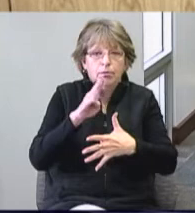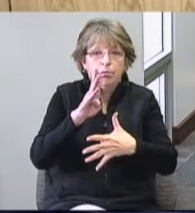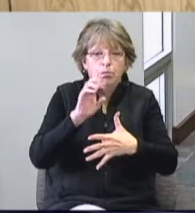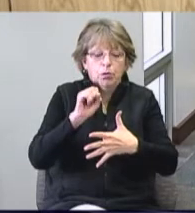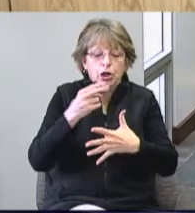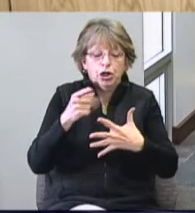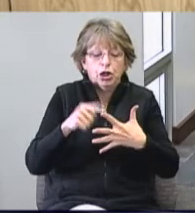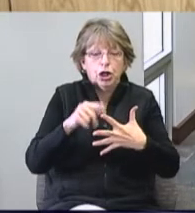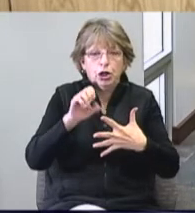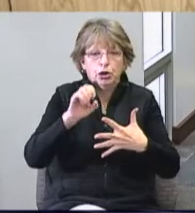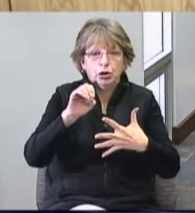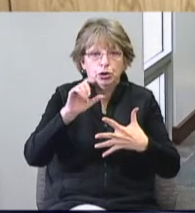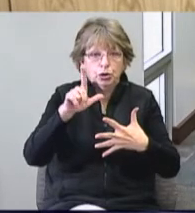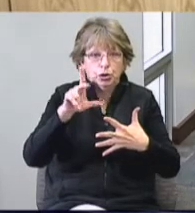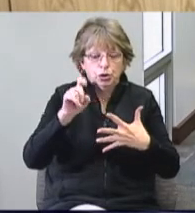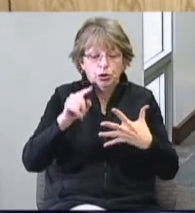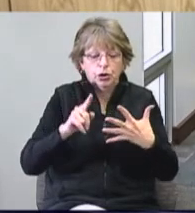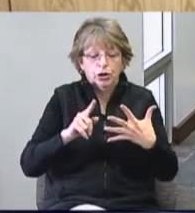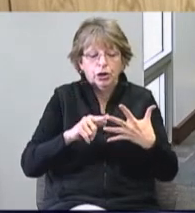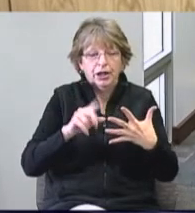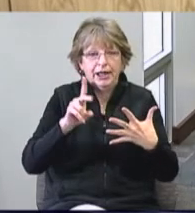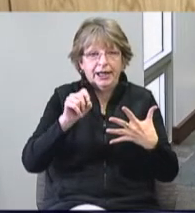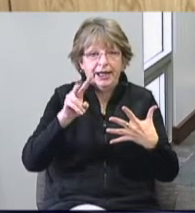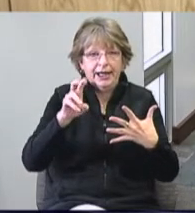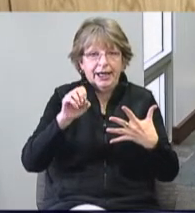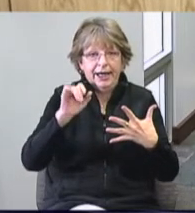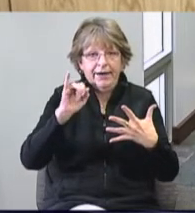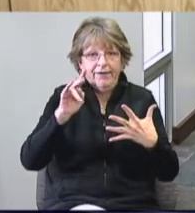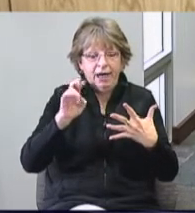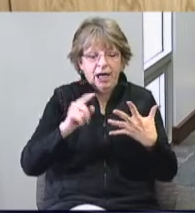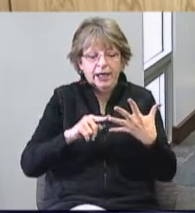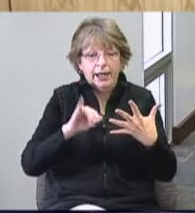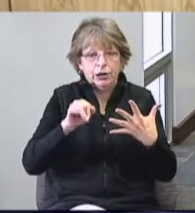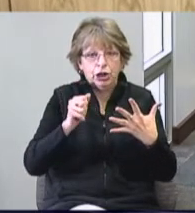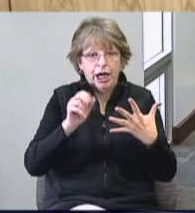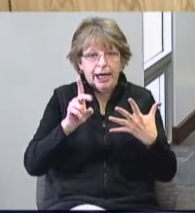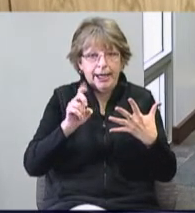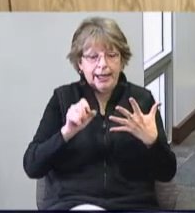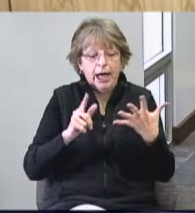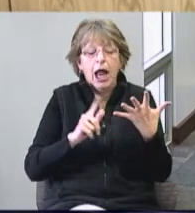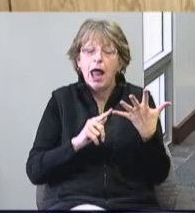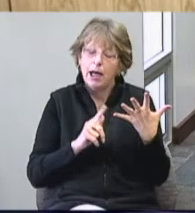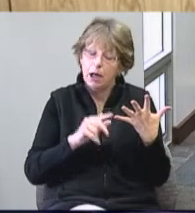Bush, Yes. Soldner, Yes, Daveline, yes. Tyros de Carvalho. Yes.